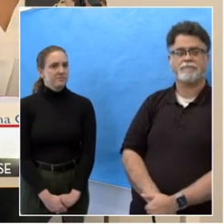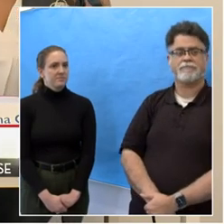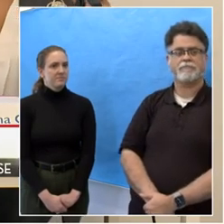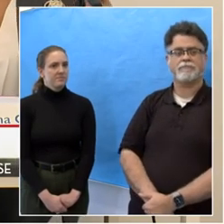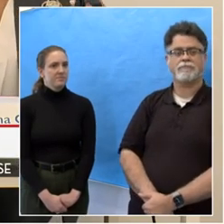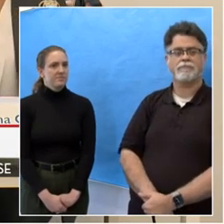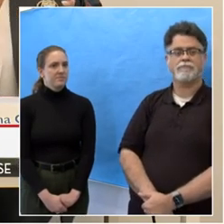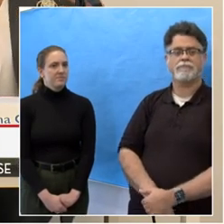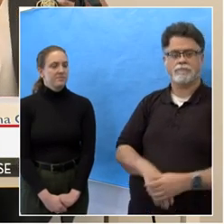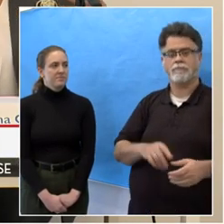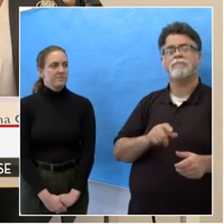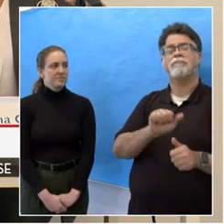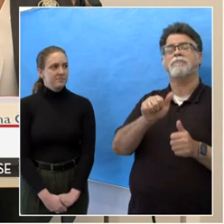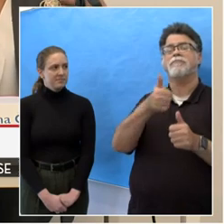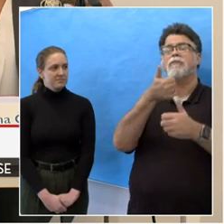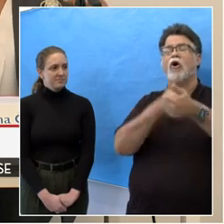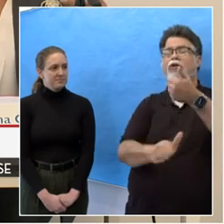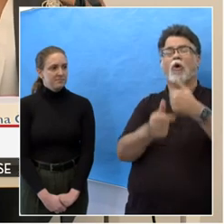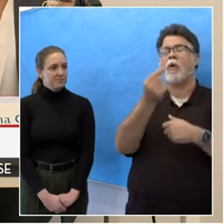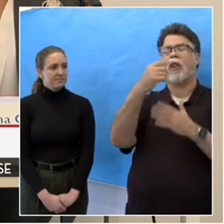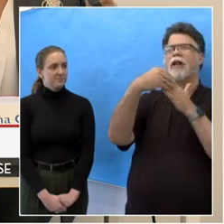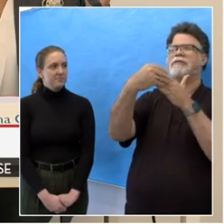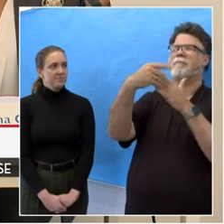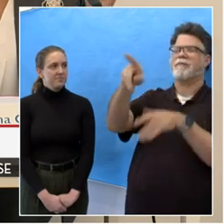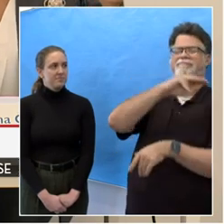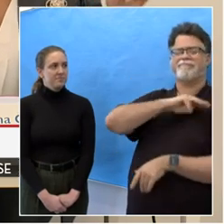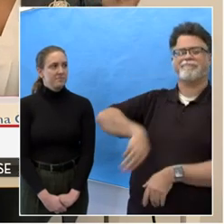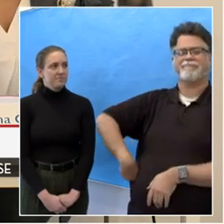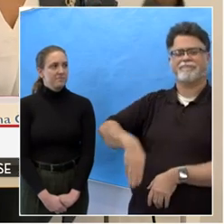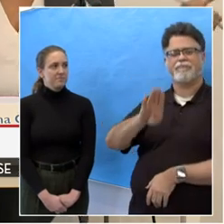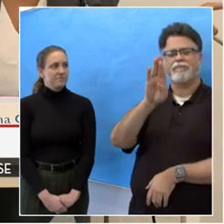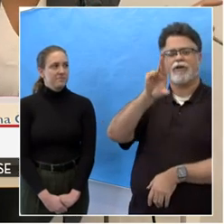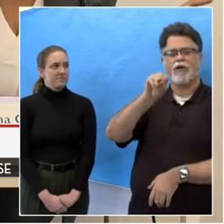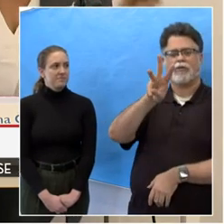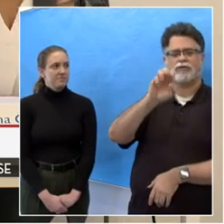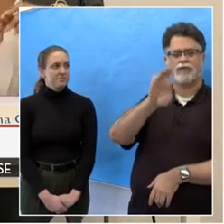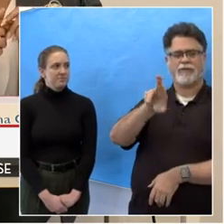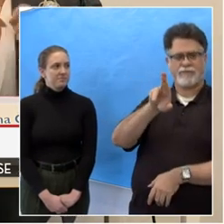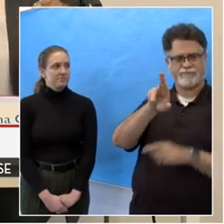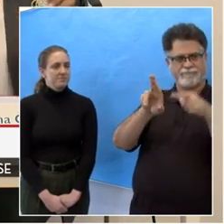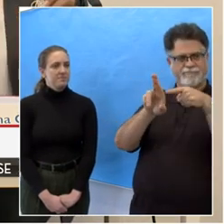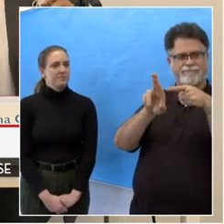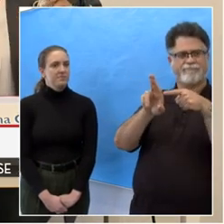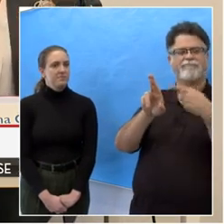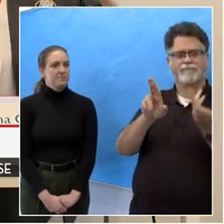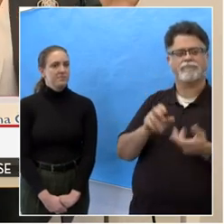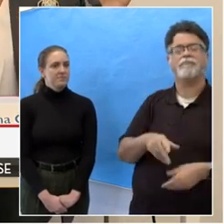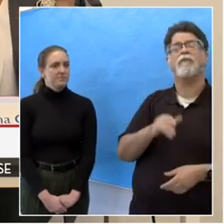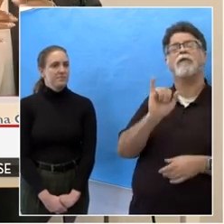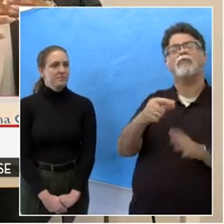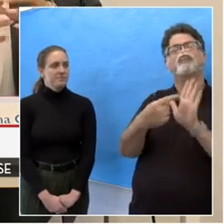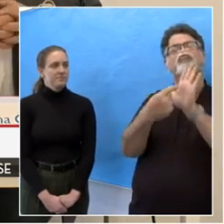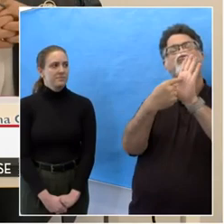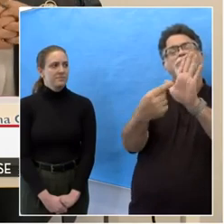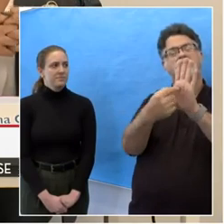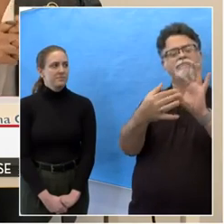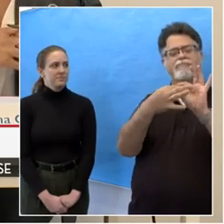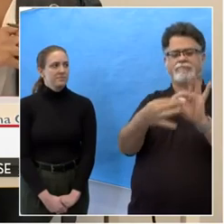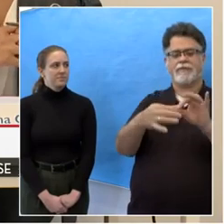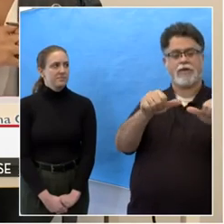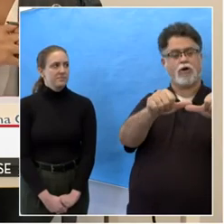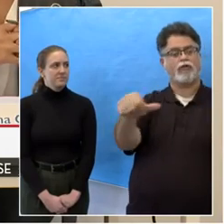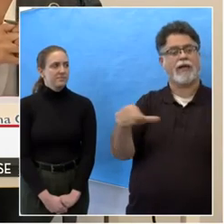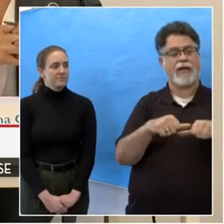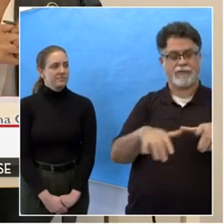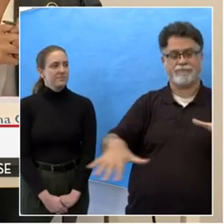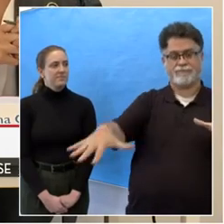truly representative of what cities and cities that should be states should be doing when we align on a topic as